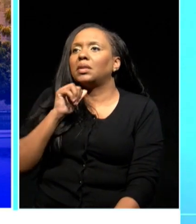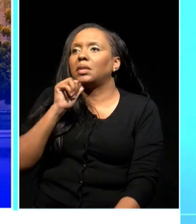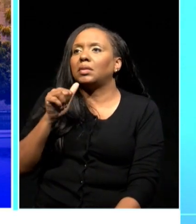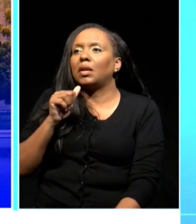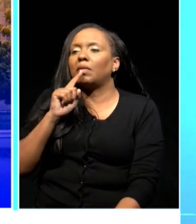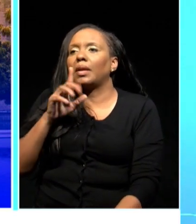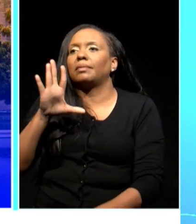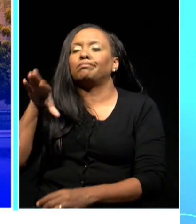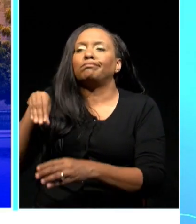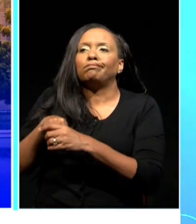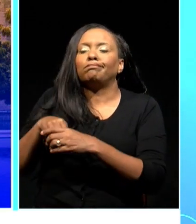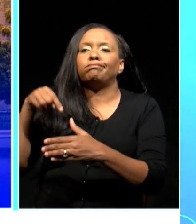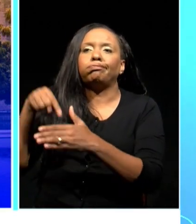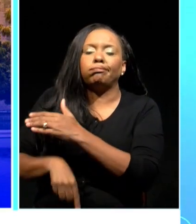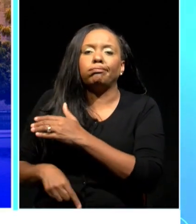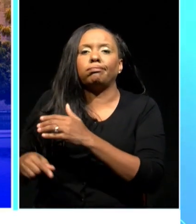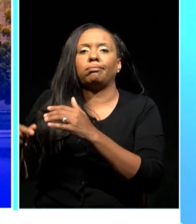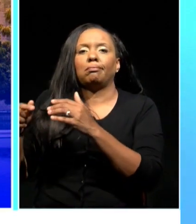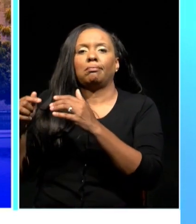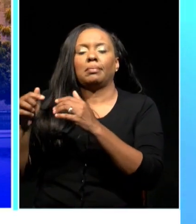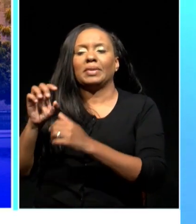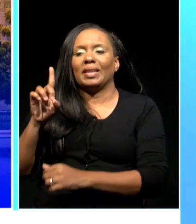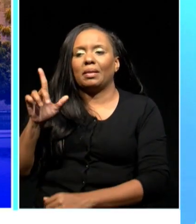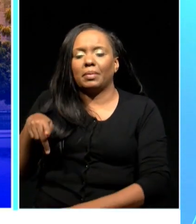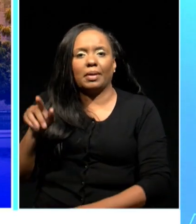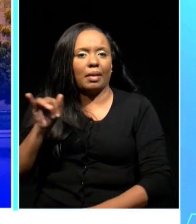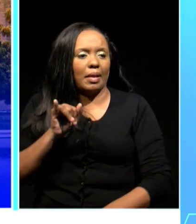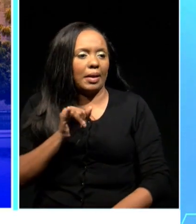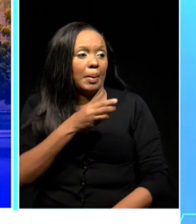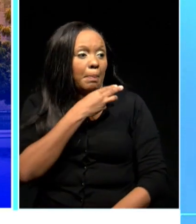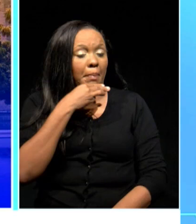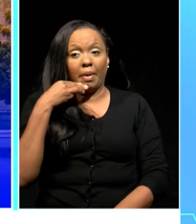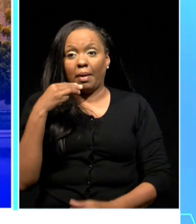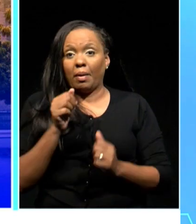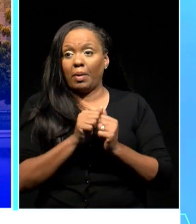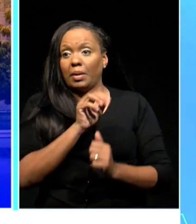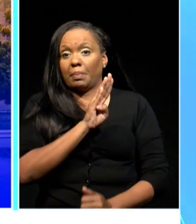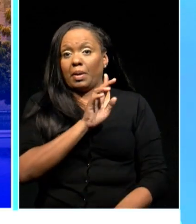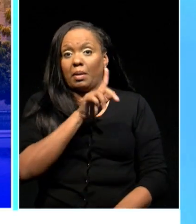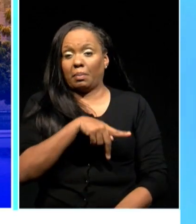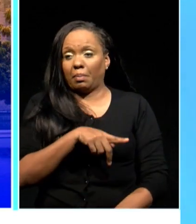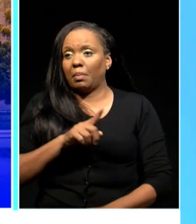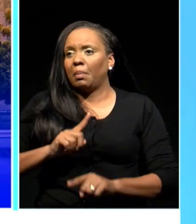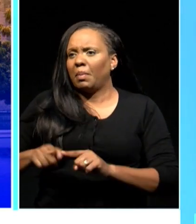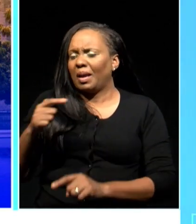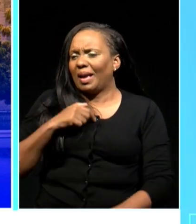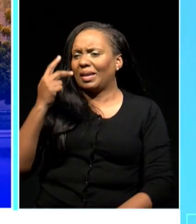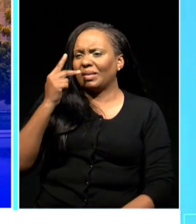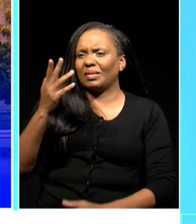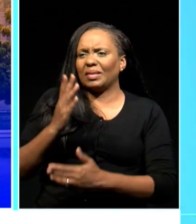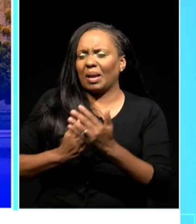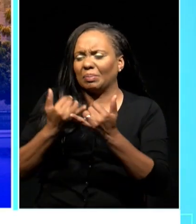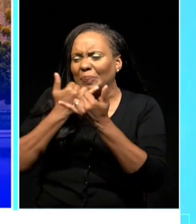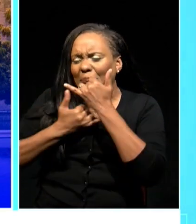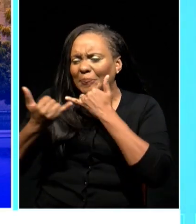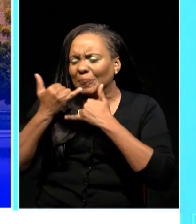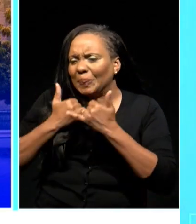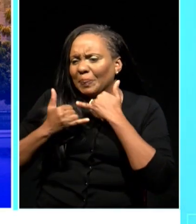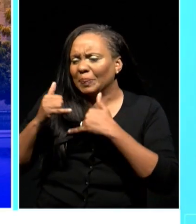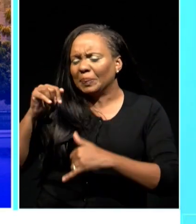some political missteps that for me, and I'm just a broadcaster, I felt I wasn't sure